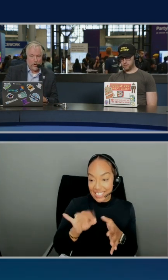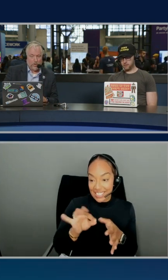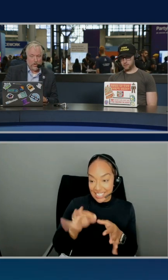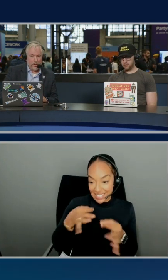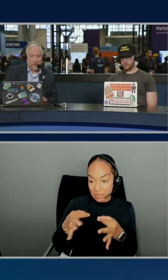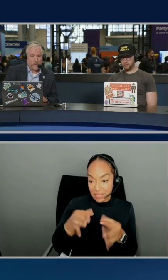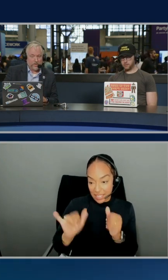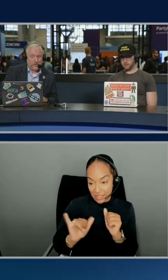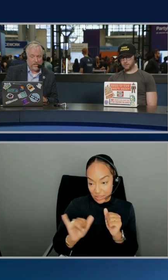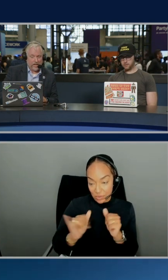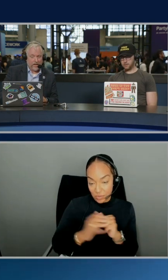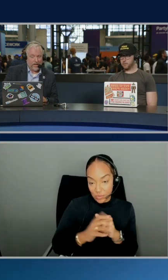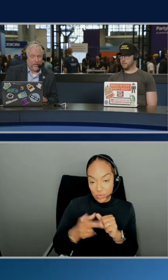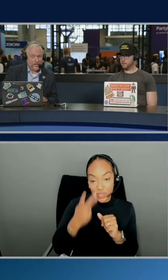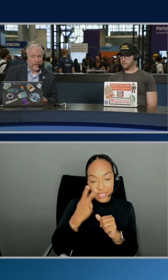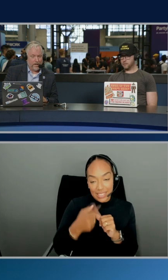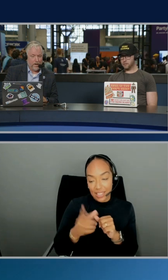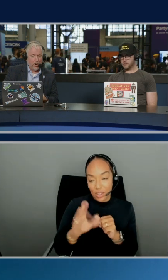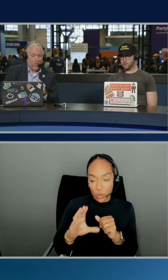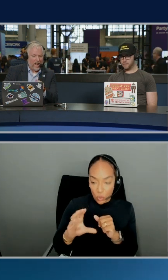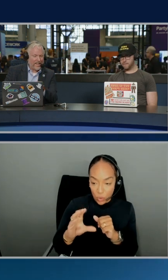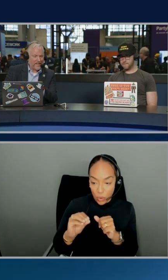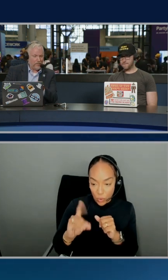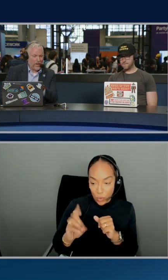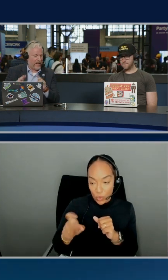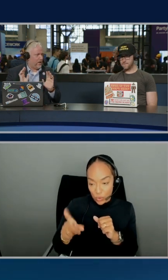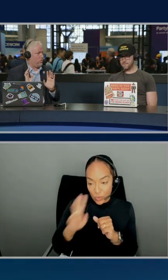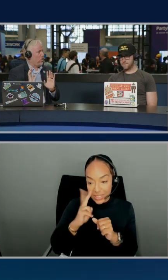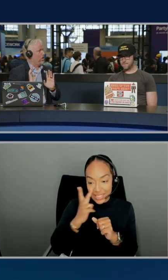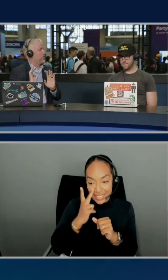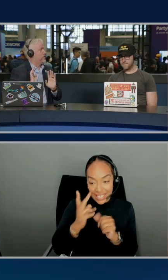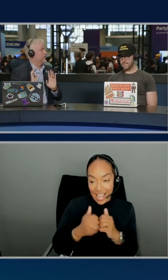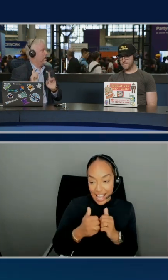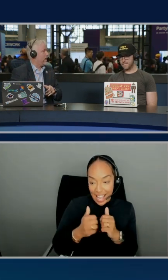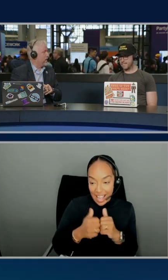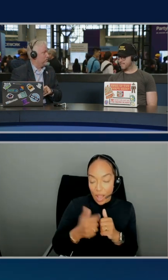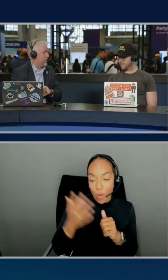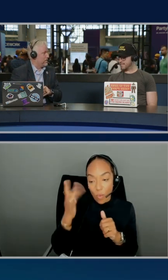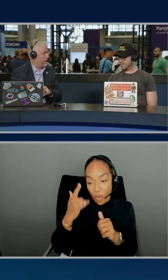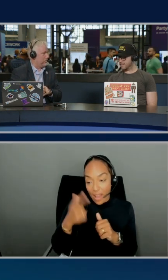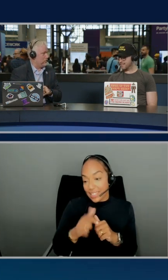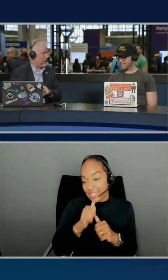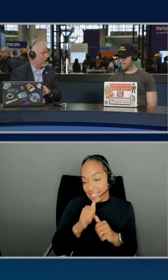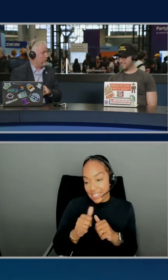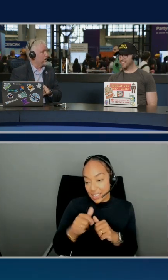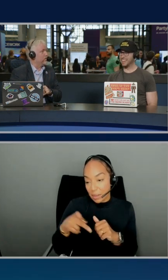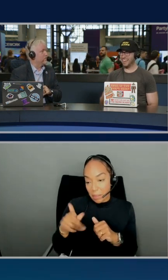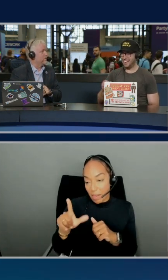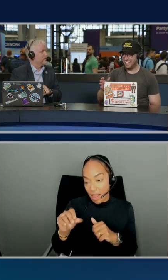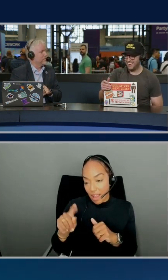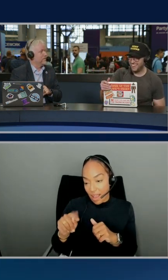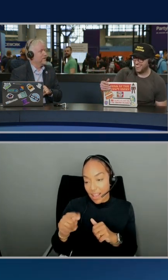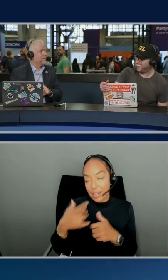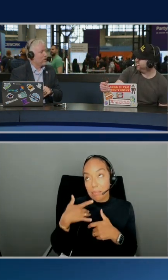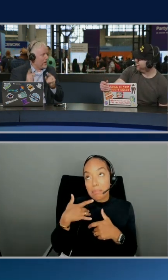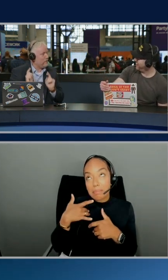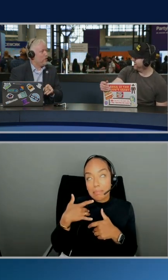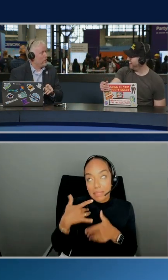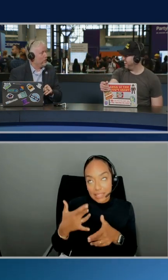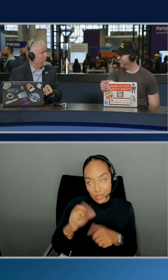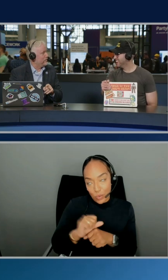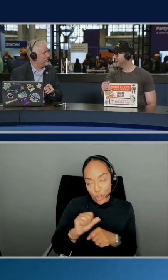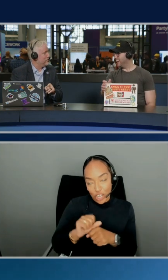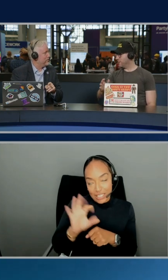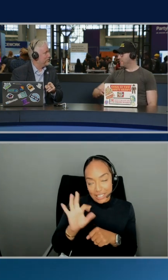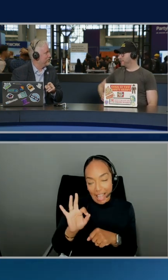if you go through the code, you'll see how it did it. Why it didn't plot? It worked 9 times out of 10 before I got up here. So it